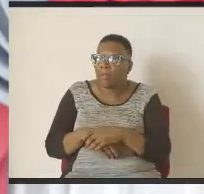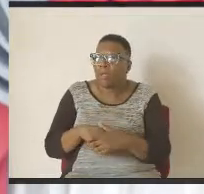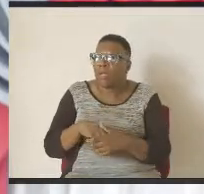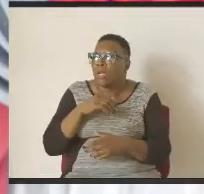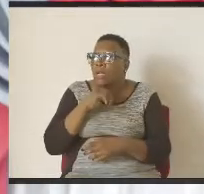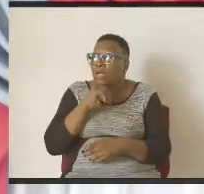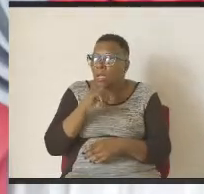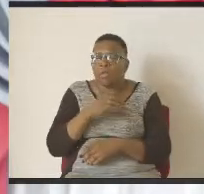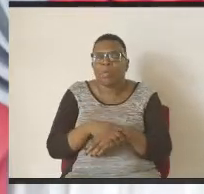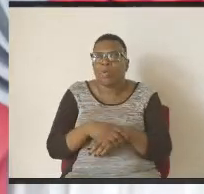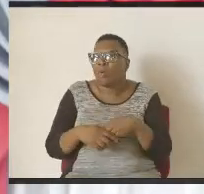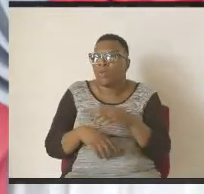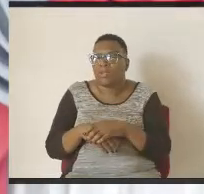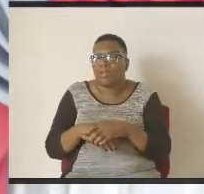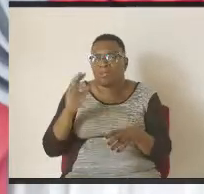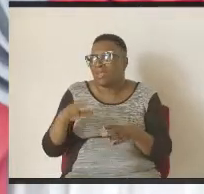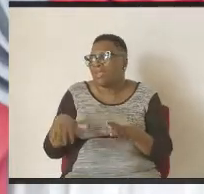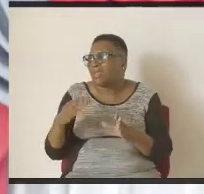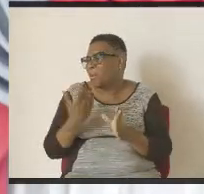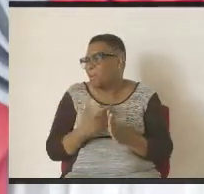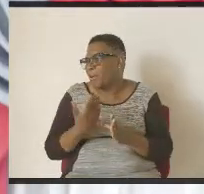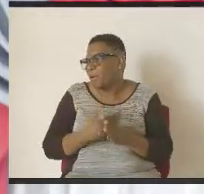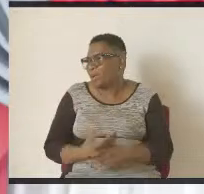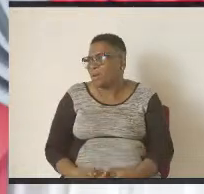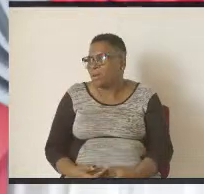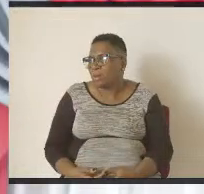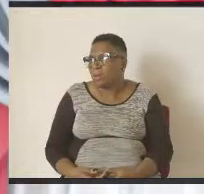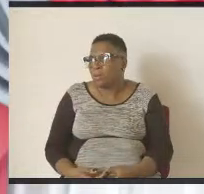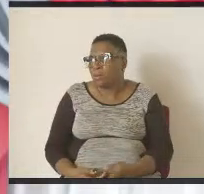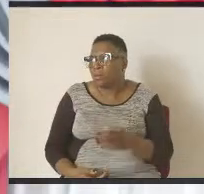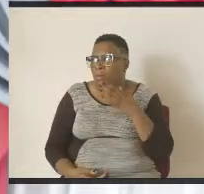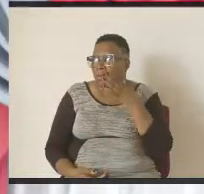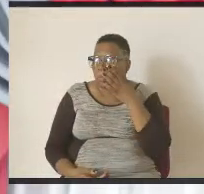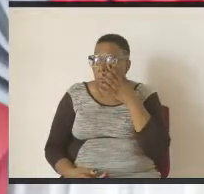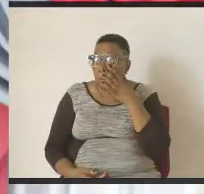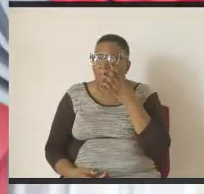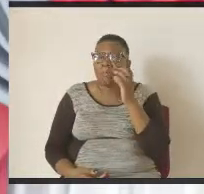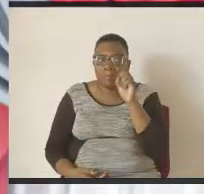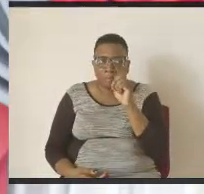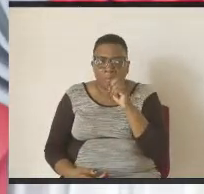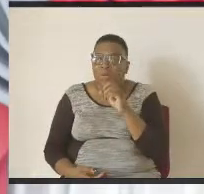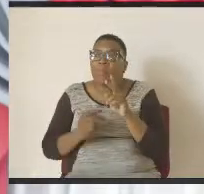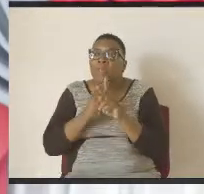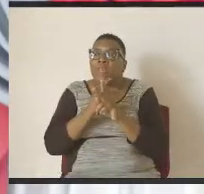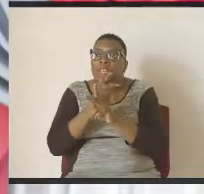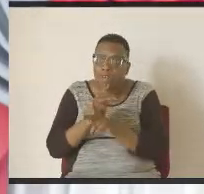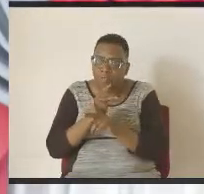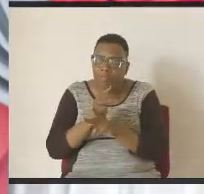Calvary. Never get used to Calvary. The first I'm going to share with us today